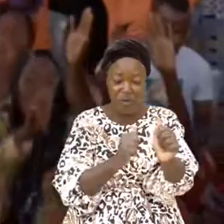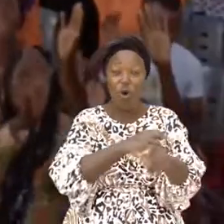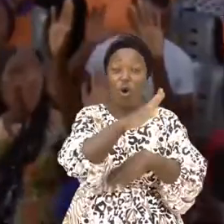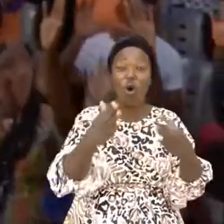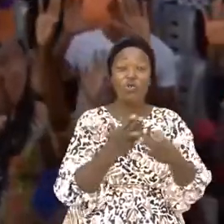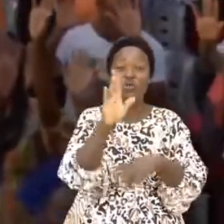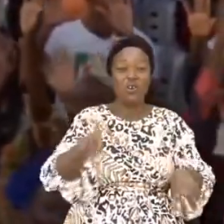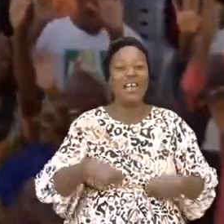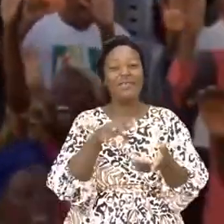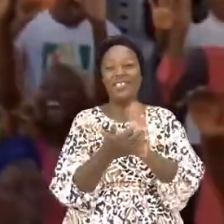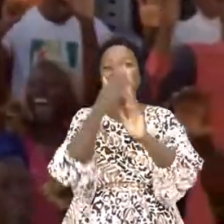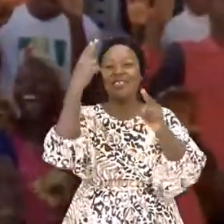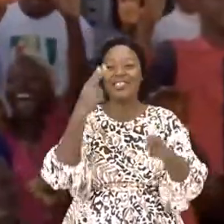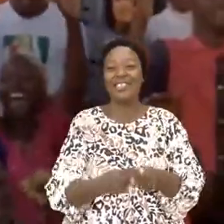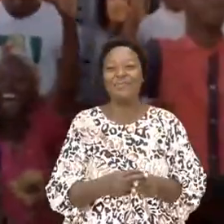life.